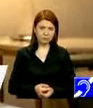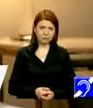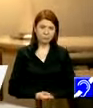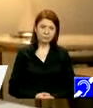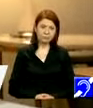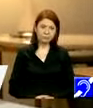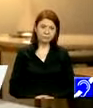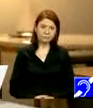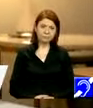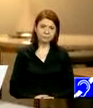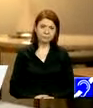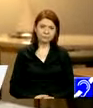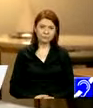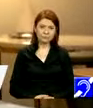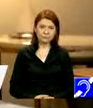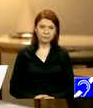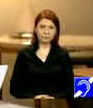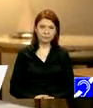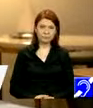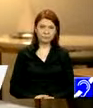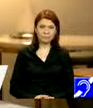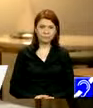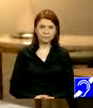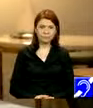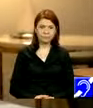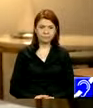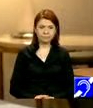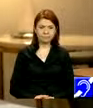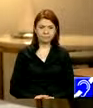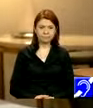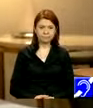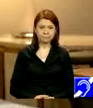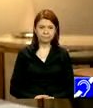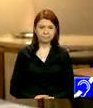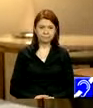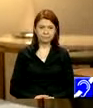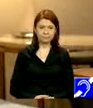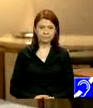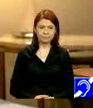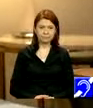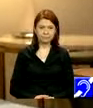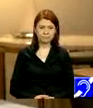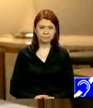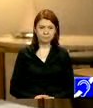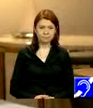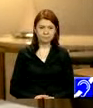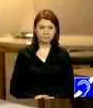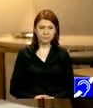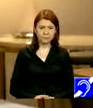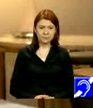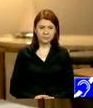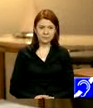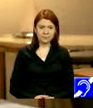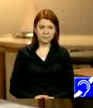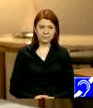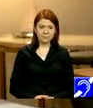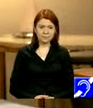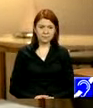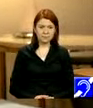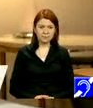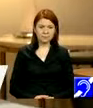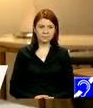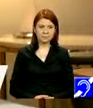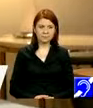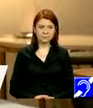On a year-over-year basis, we're looking at maybe 37% increase in food prices. That's huge, and it's